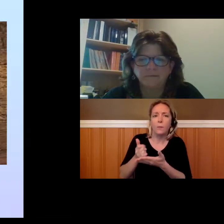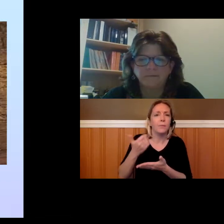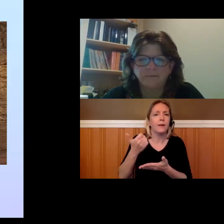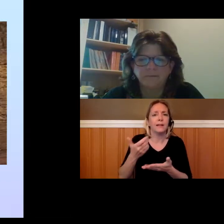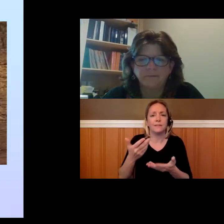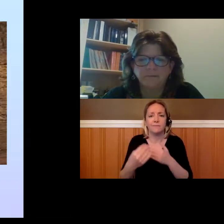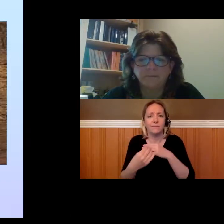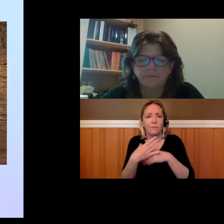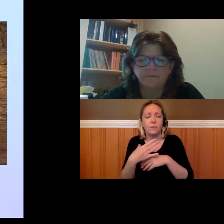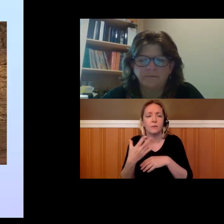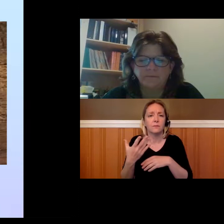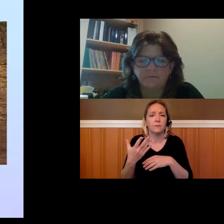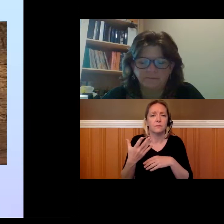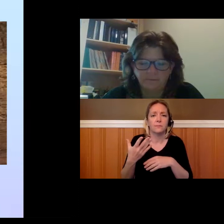suggestions